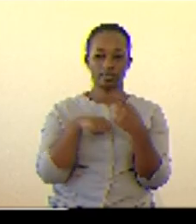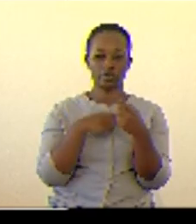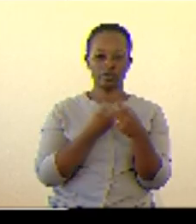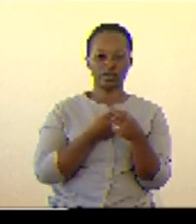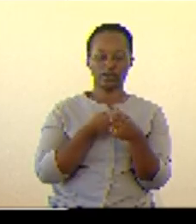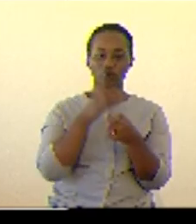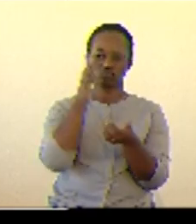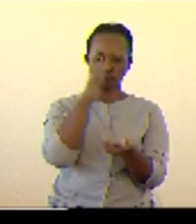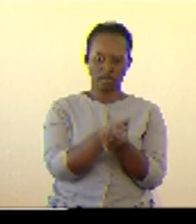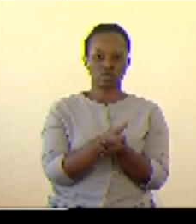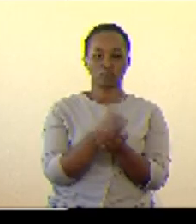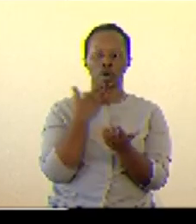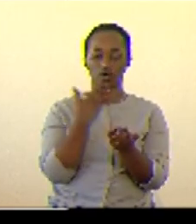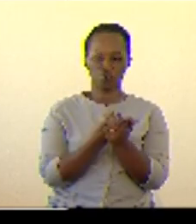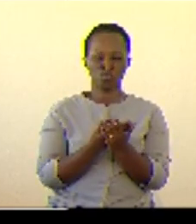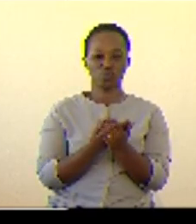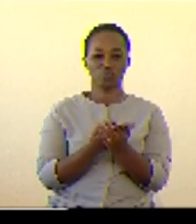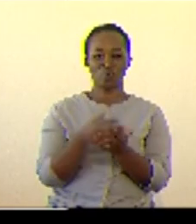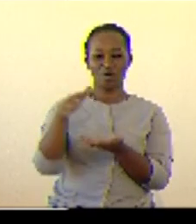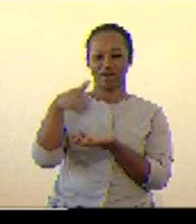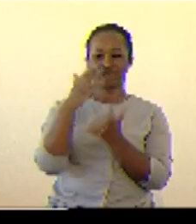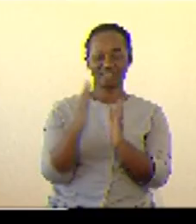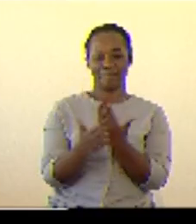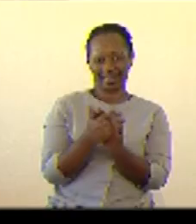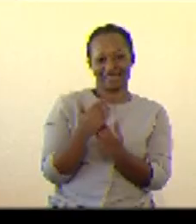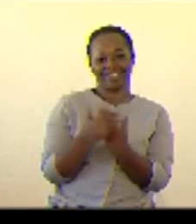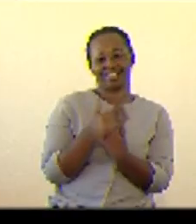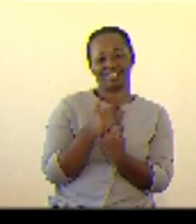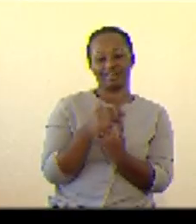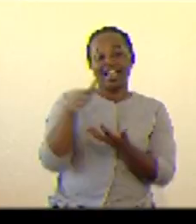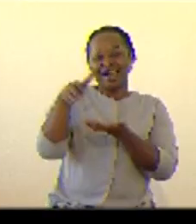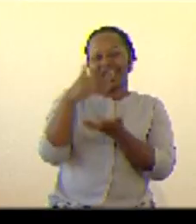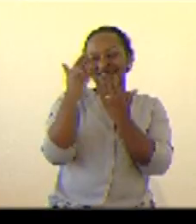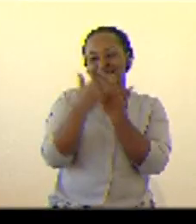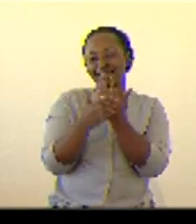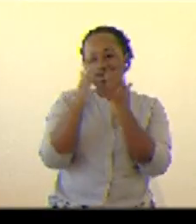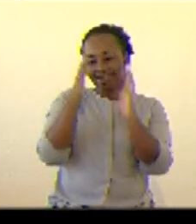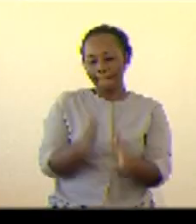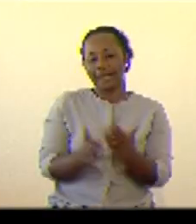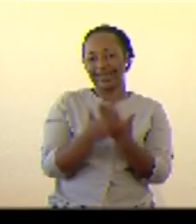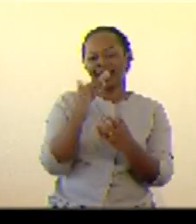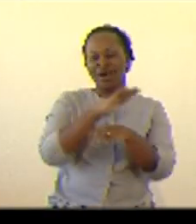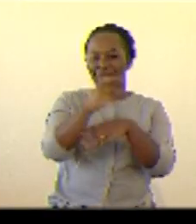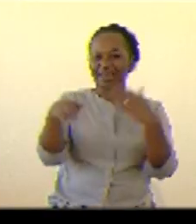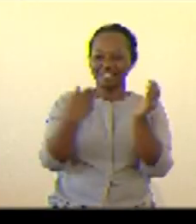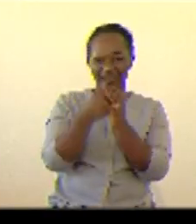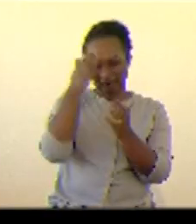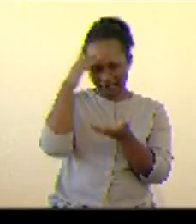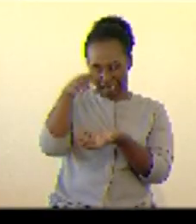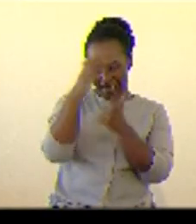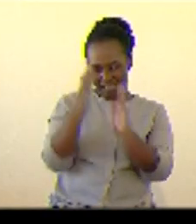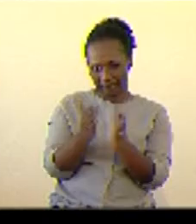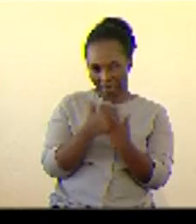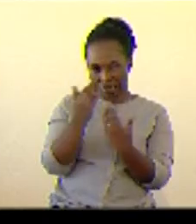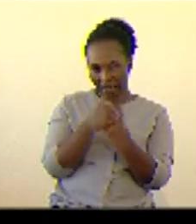ensuring good customer care. What is customer care? I think all of you know what customer care is because this is what we